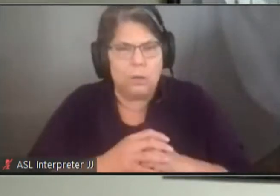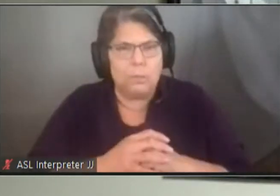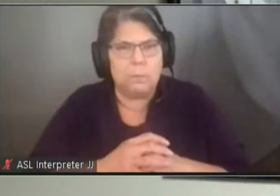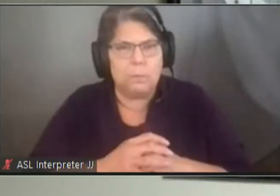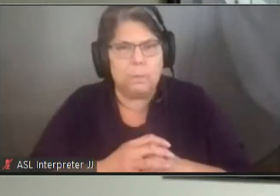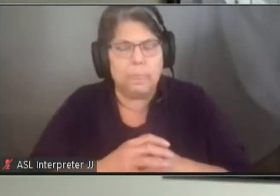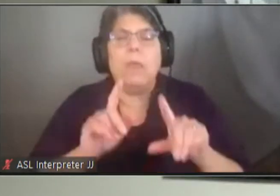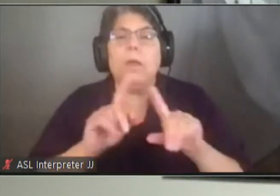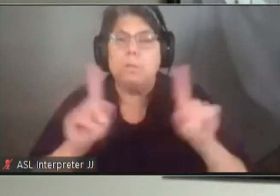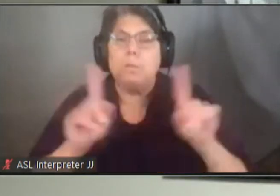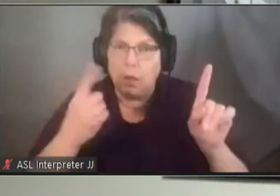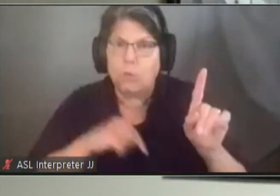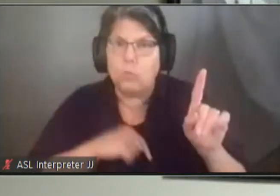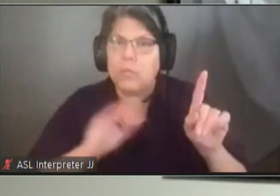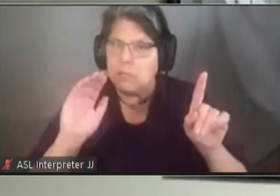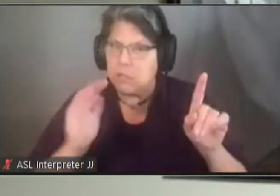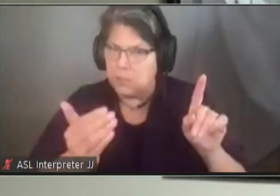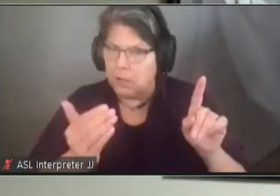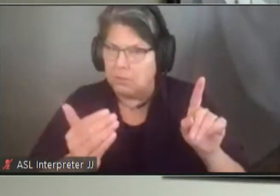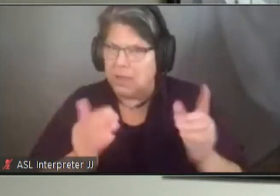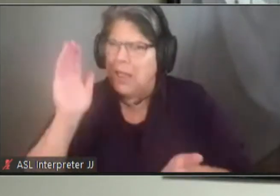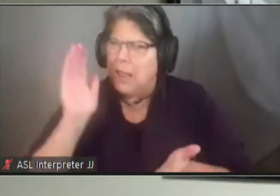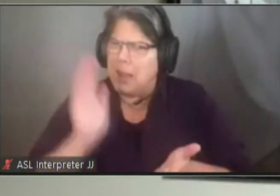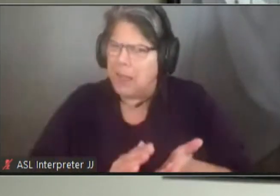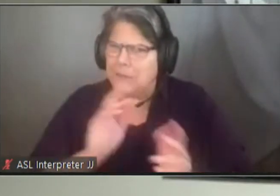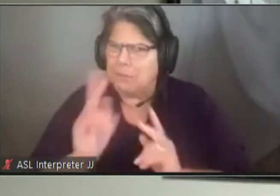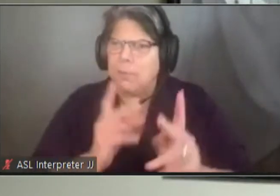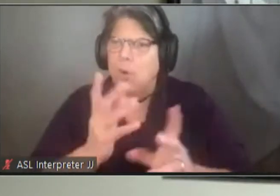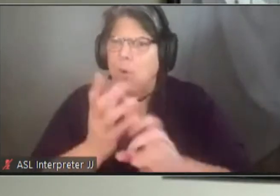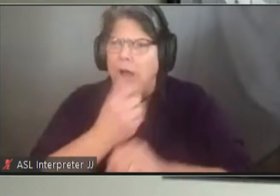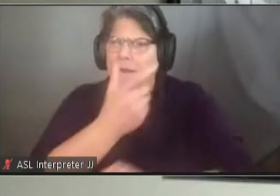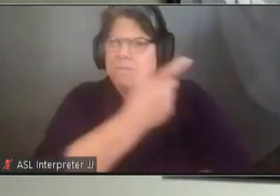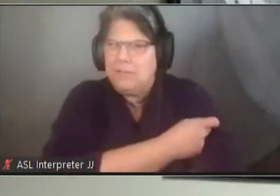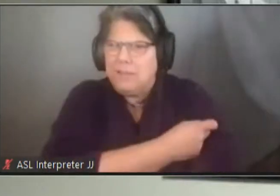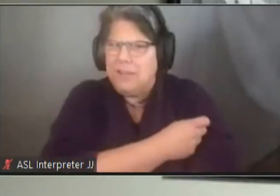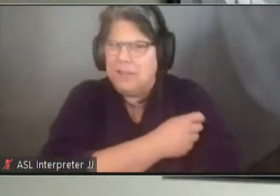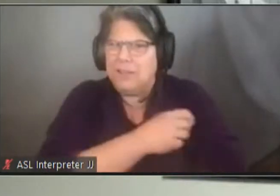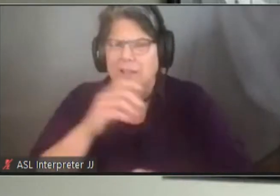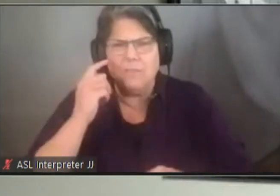However, we are finding fewer who want vaccines at the age group